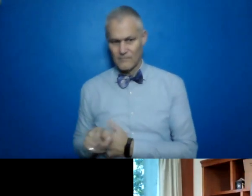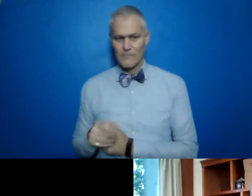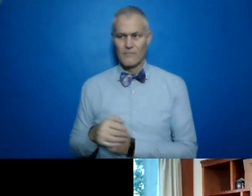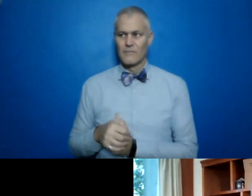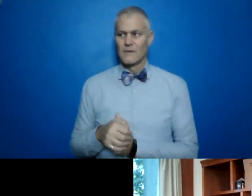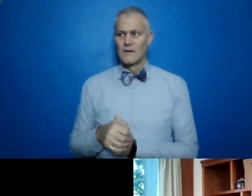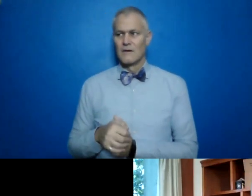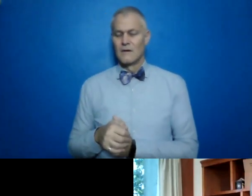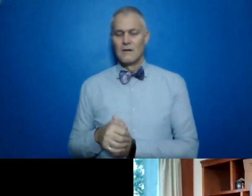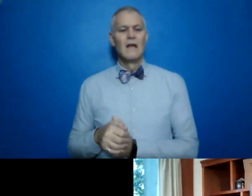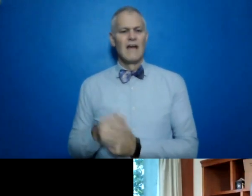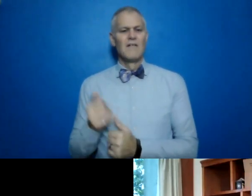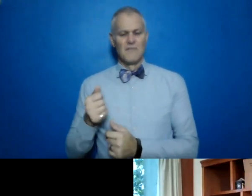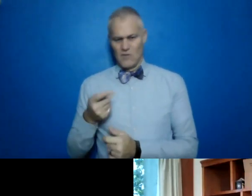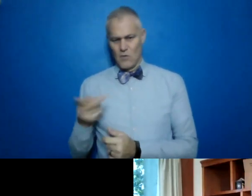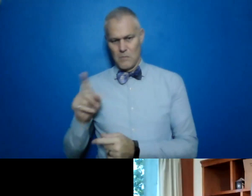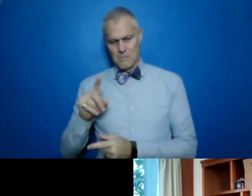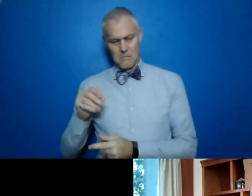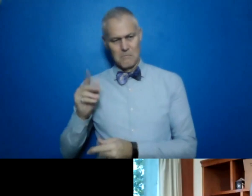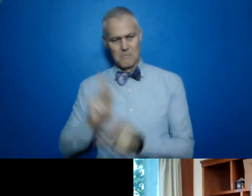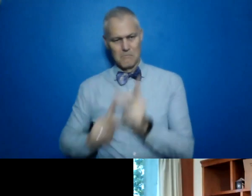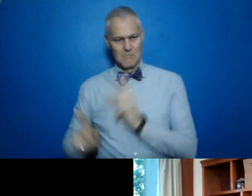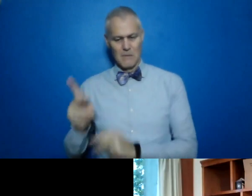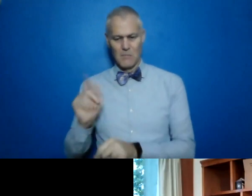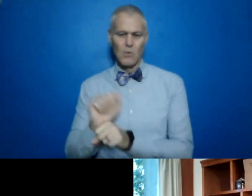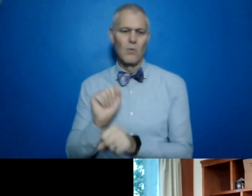of participants who work with